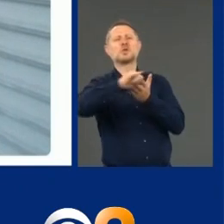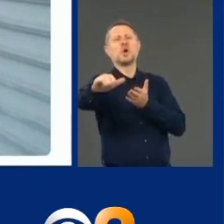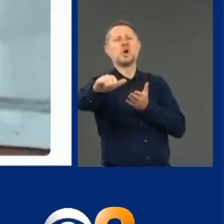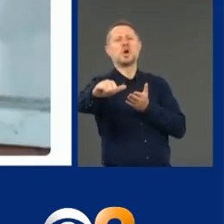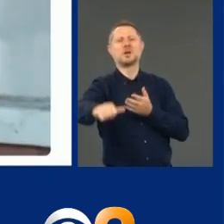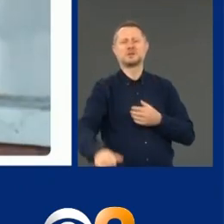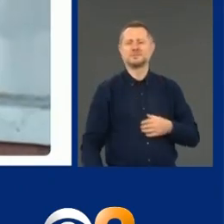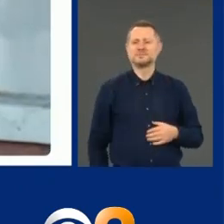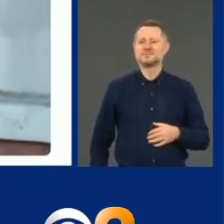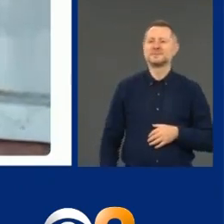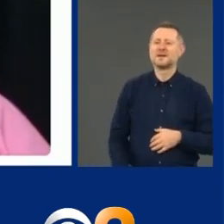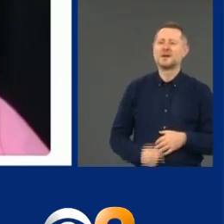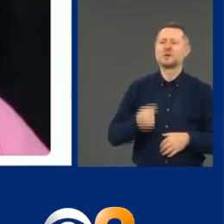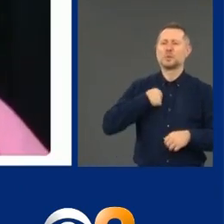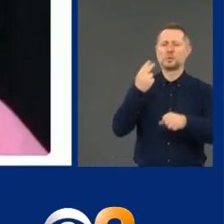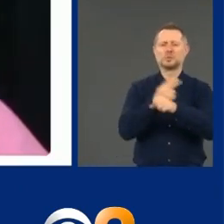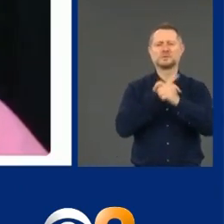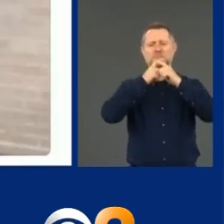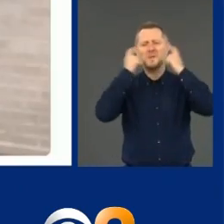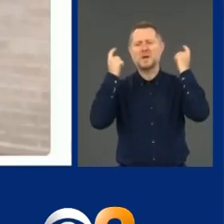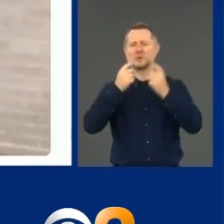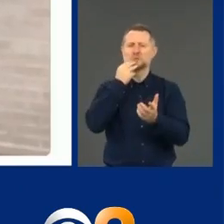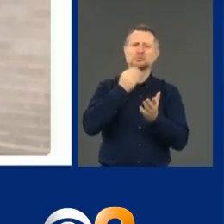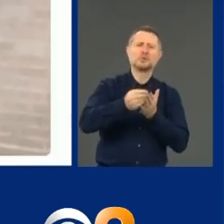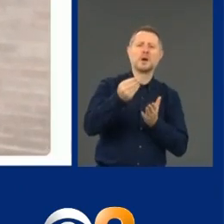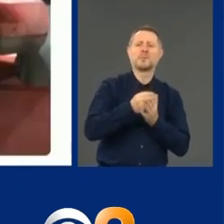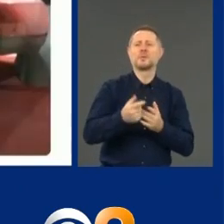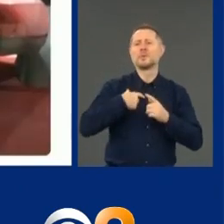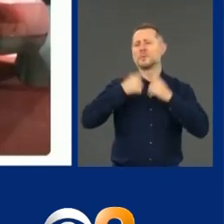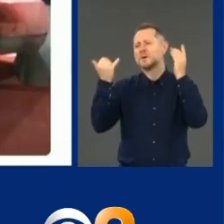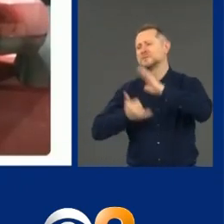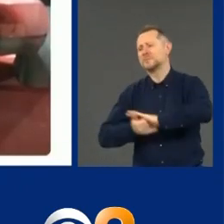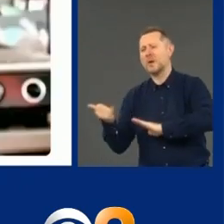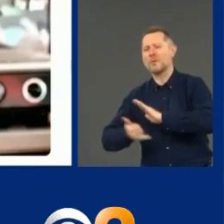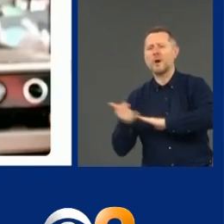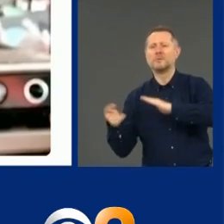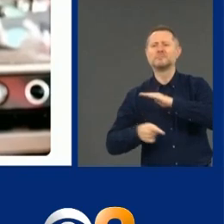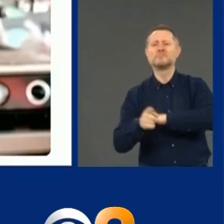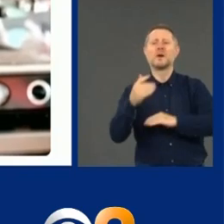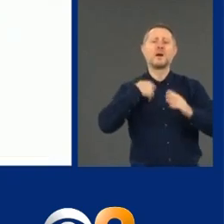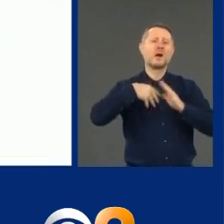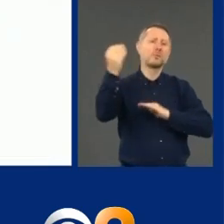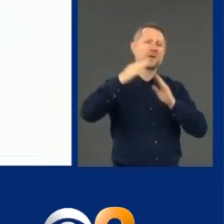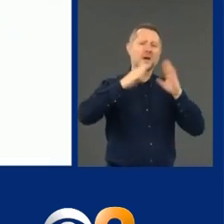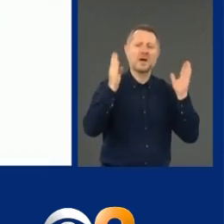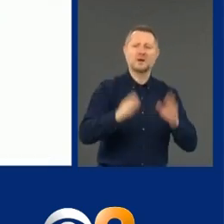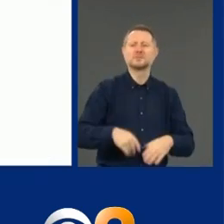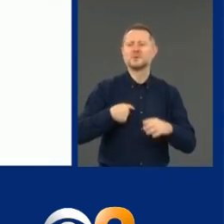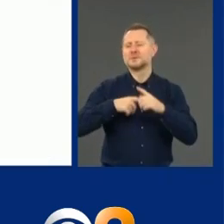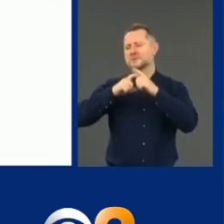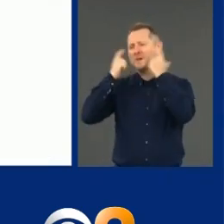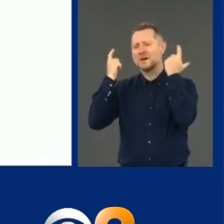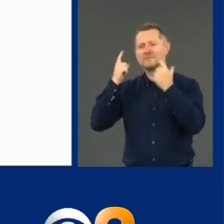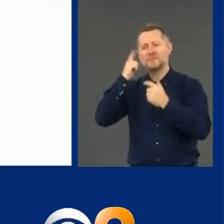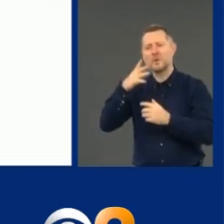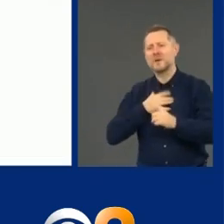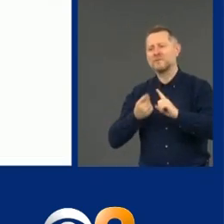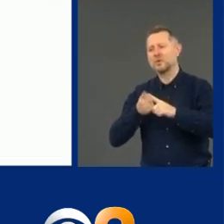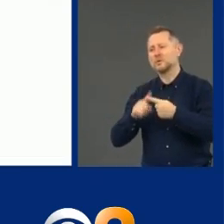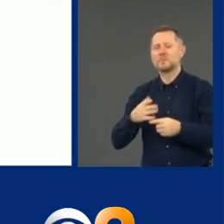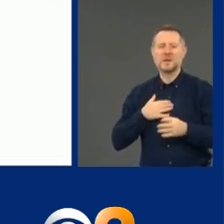I wear a mask when I go grocery shopping. When I take the subway. Every time I leave the house. I wear a mask for my friends and neighbors. To